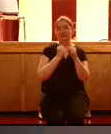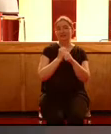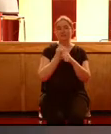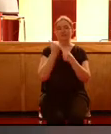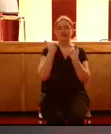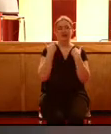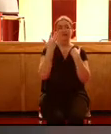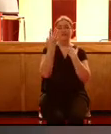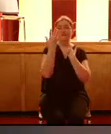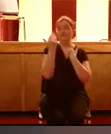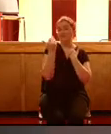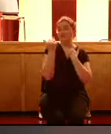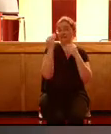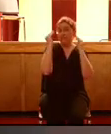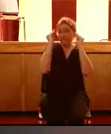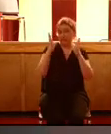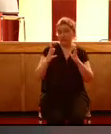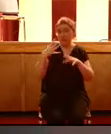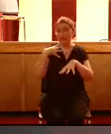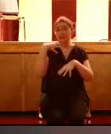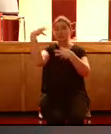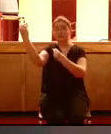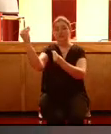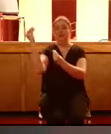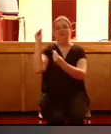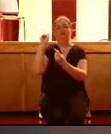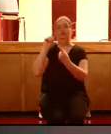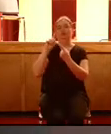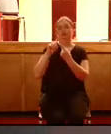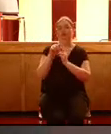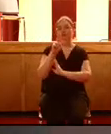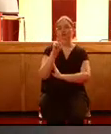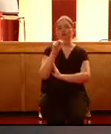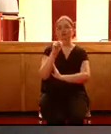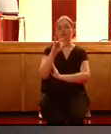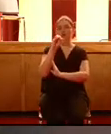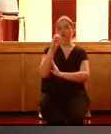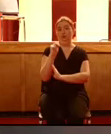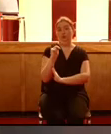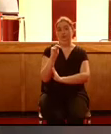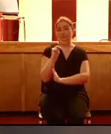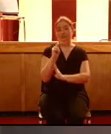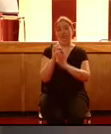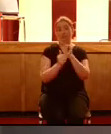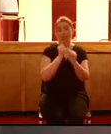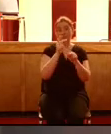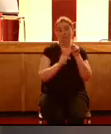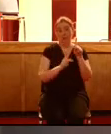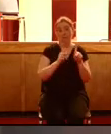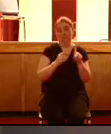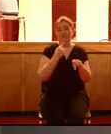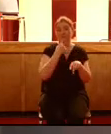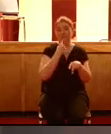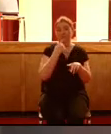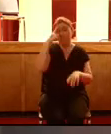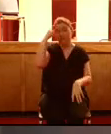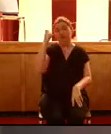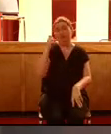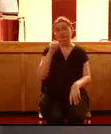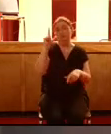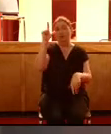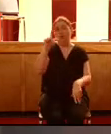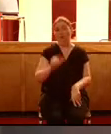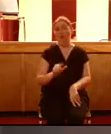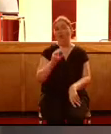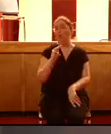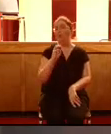15 teachers leave here and go to Union County. Most every one of them, when I spoke to them, said it was because of the morale or something to